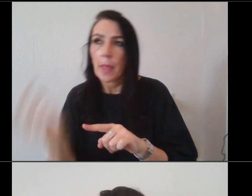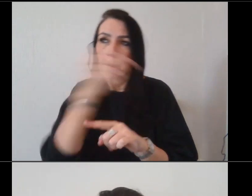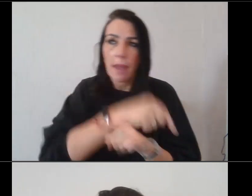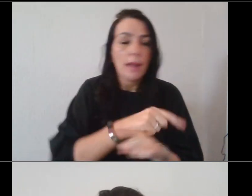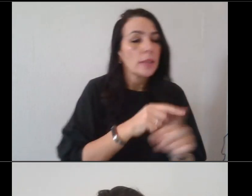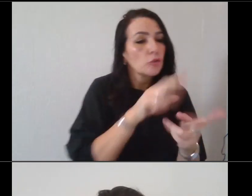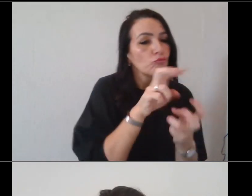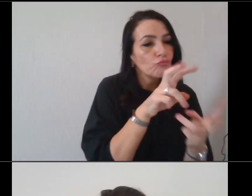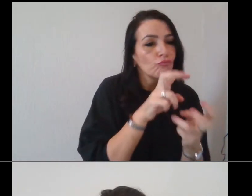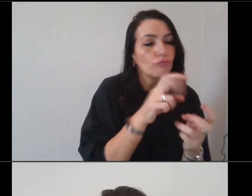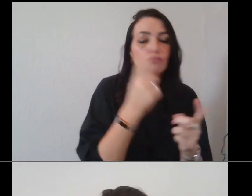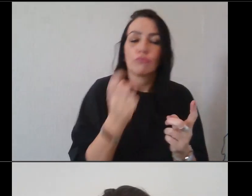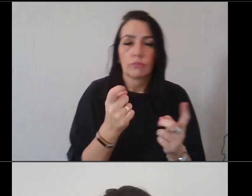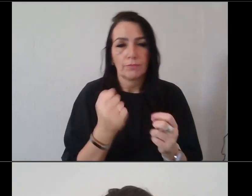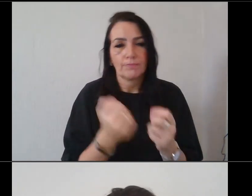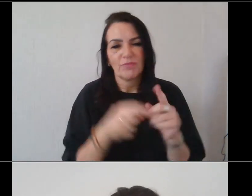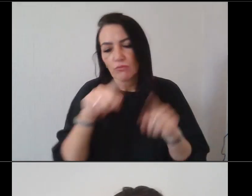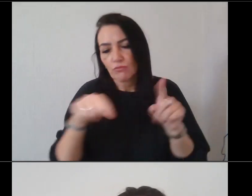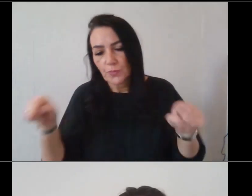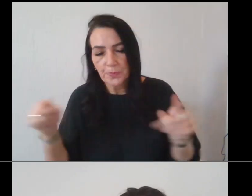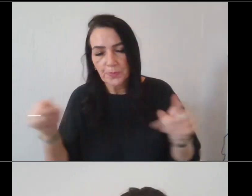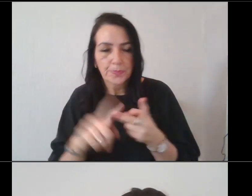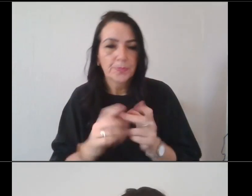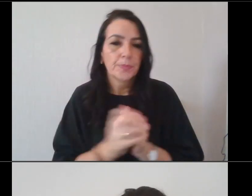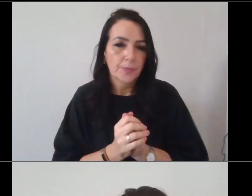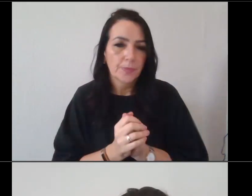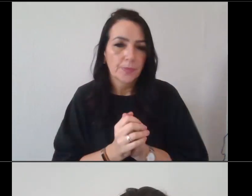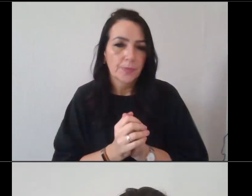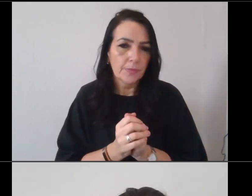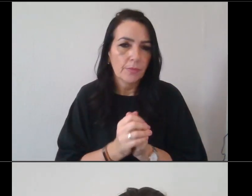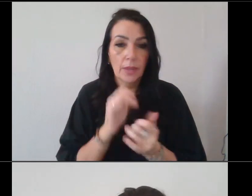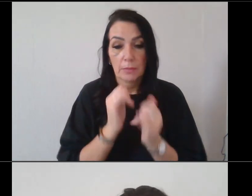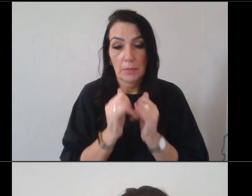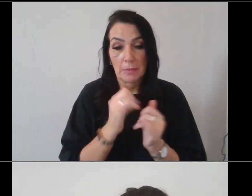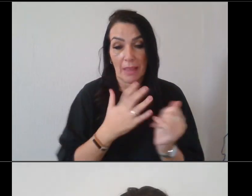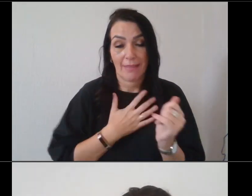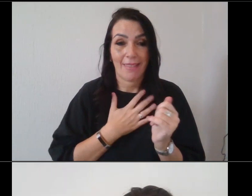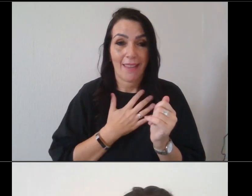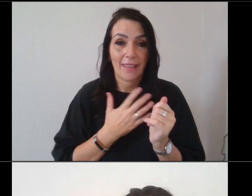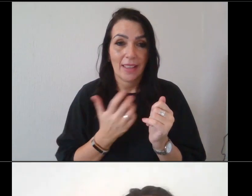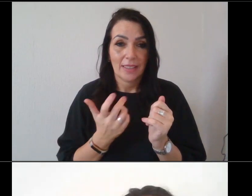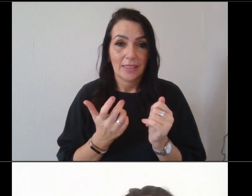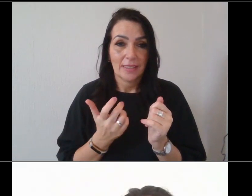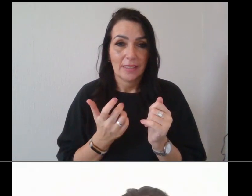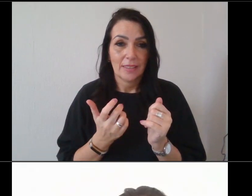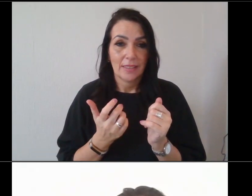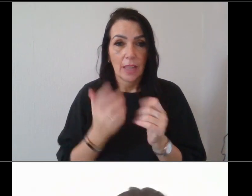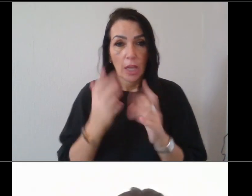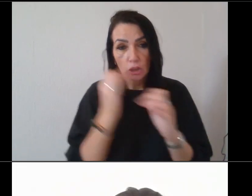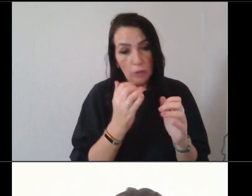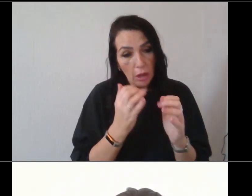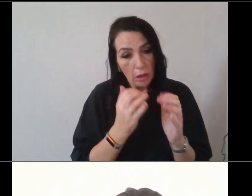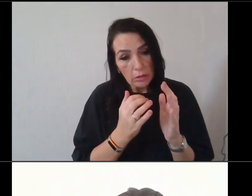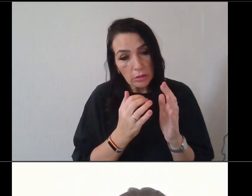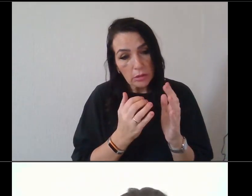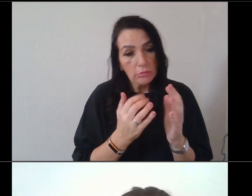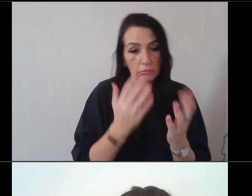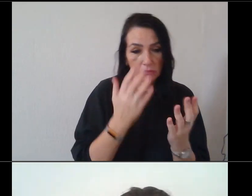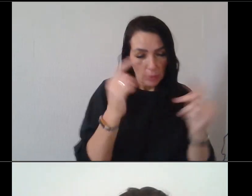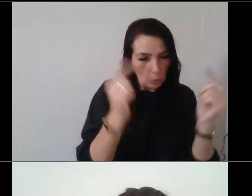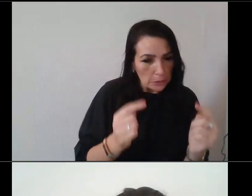meeting, come back and continue. Maybe they like to have that sort of check their progress against other people.